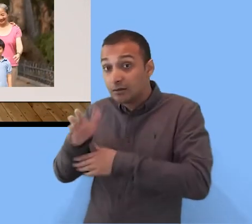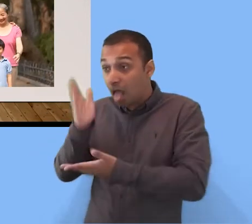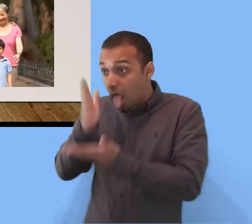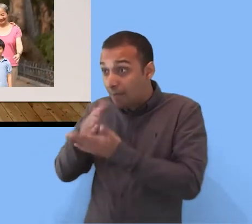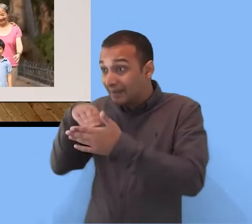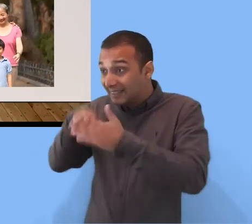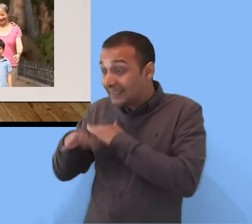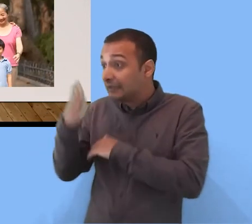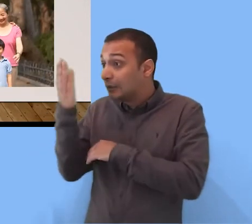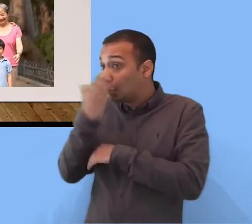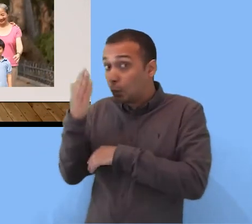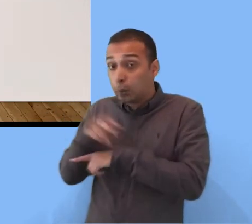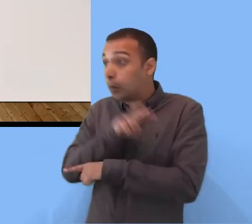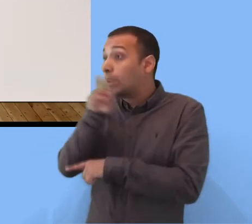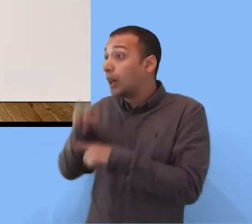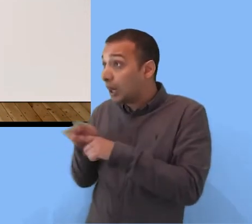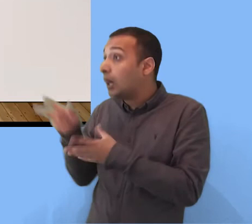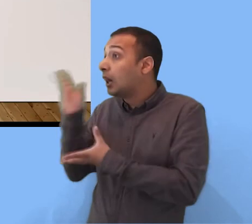learning.